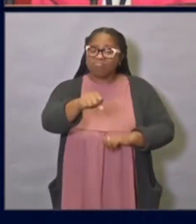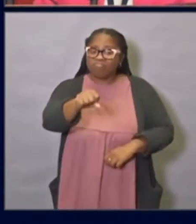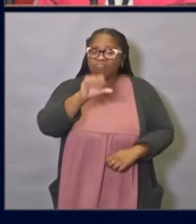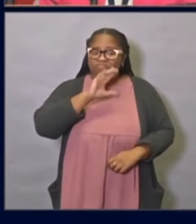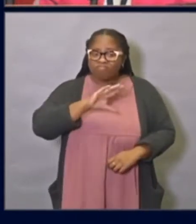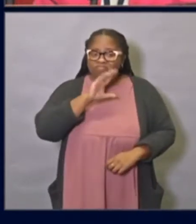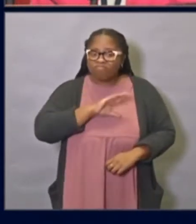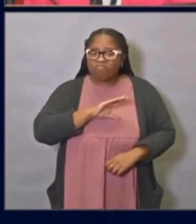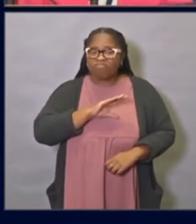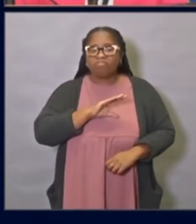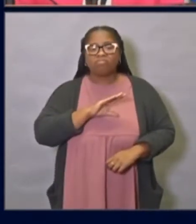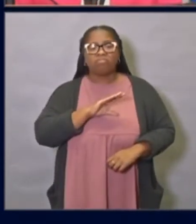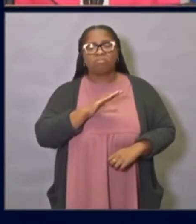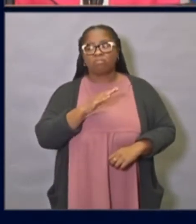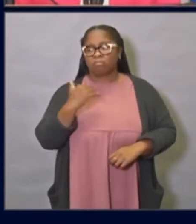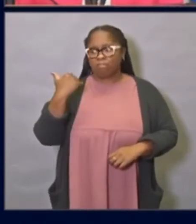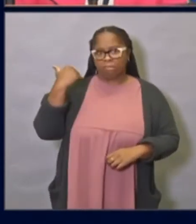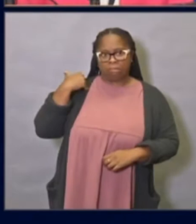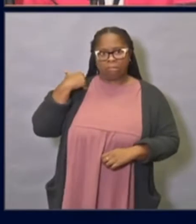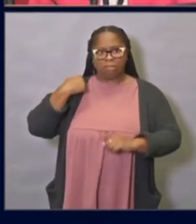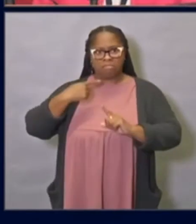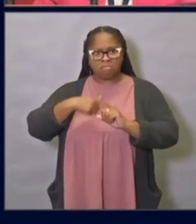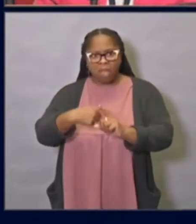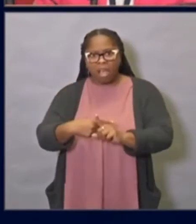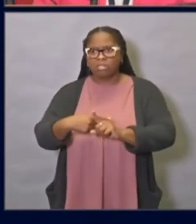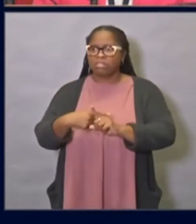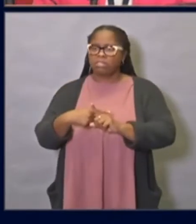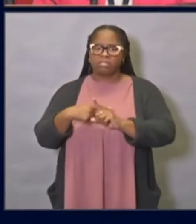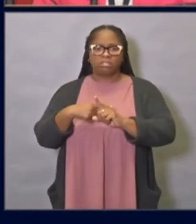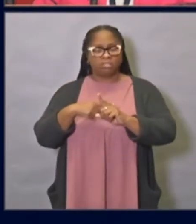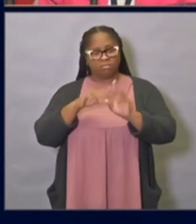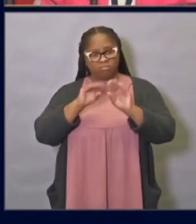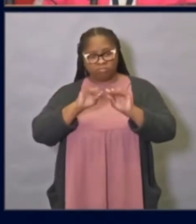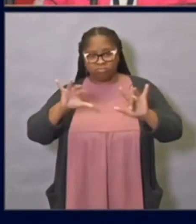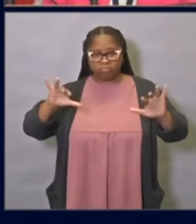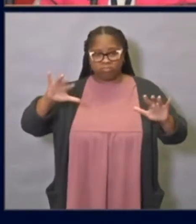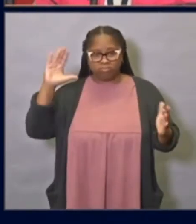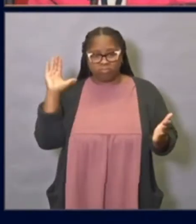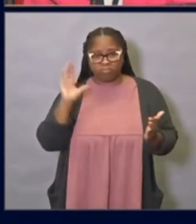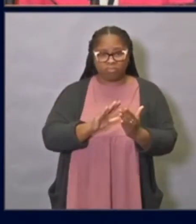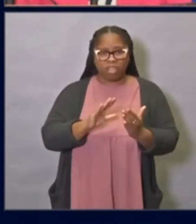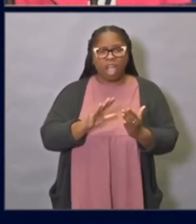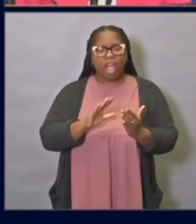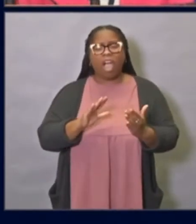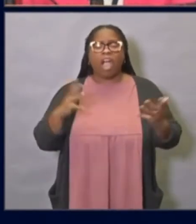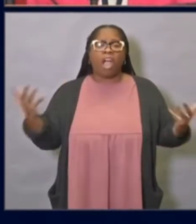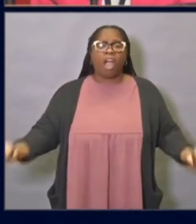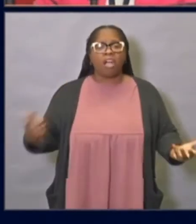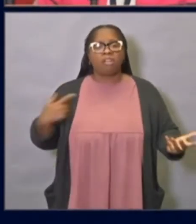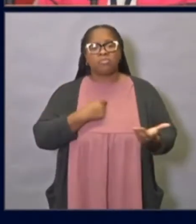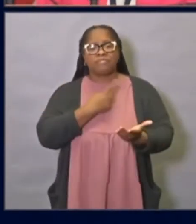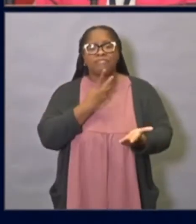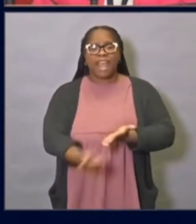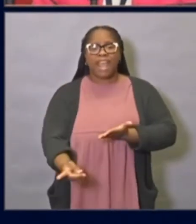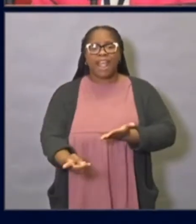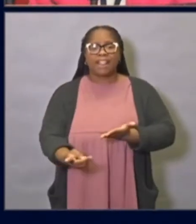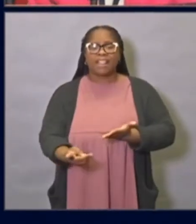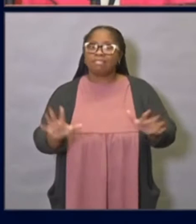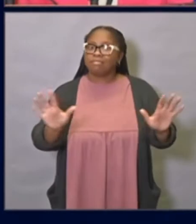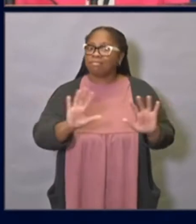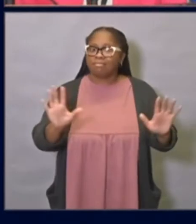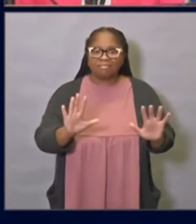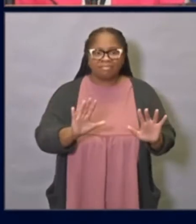look at the past months and all the work we've done to slow the spread and see failure. We have not